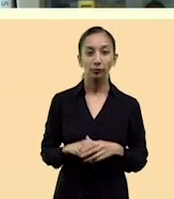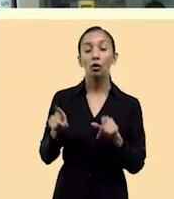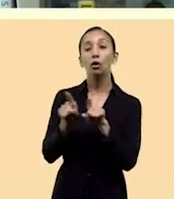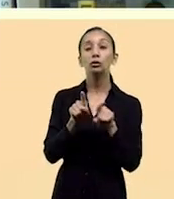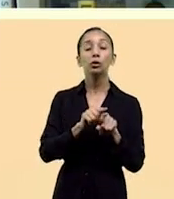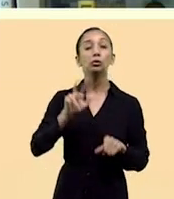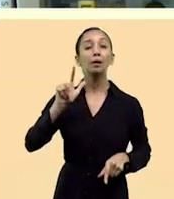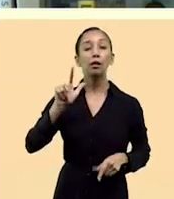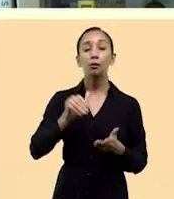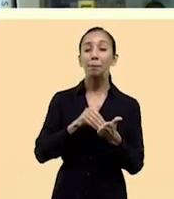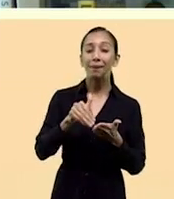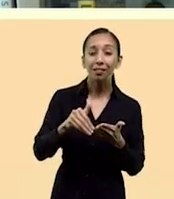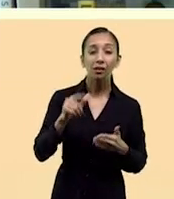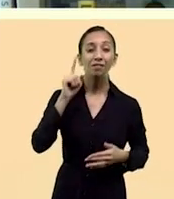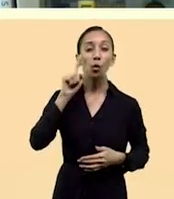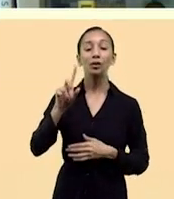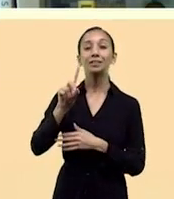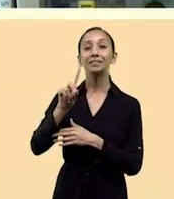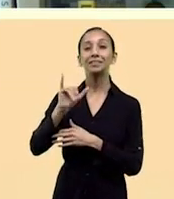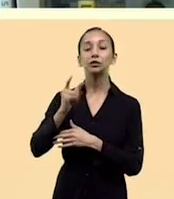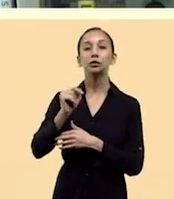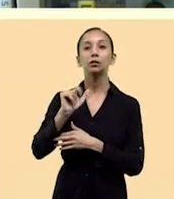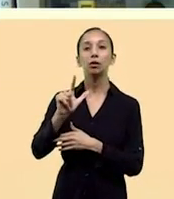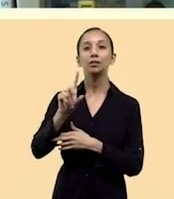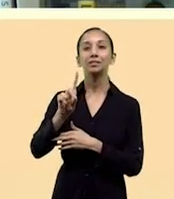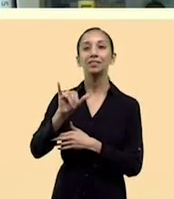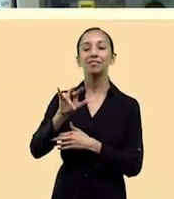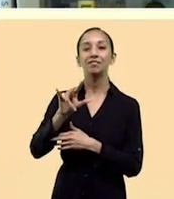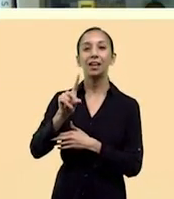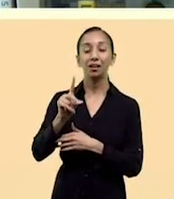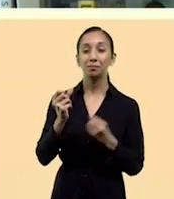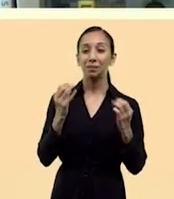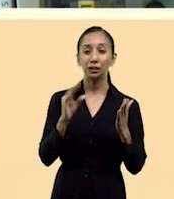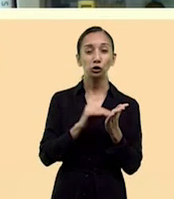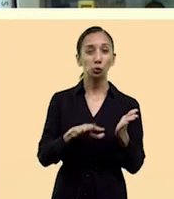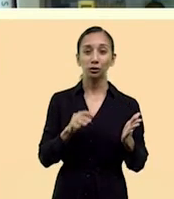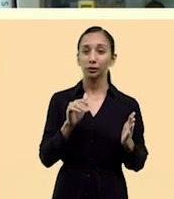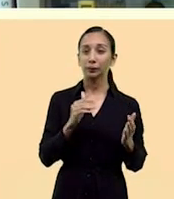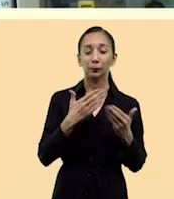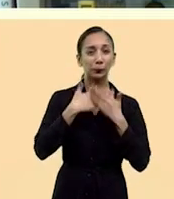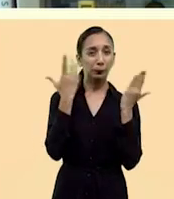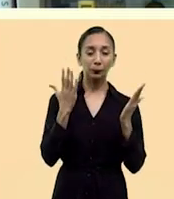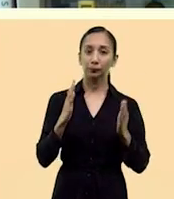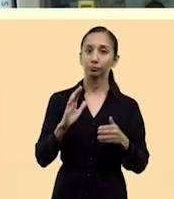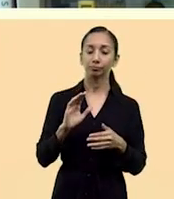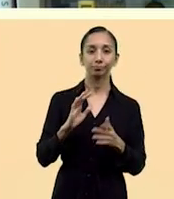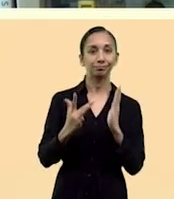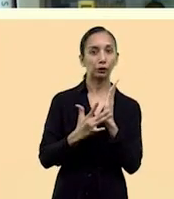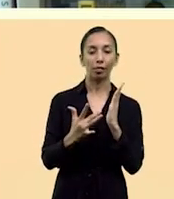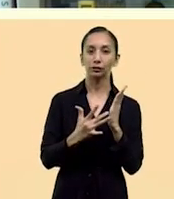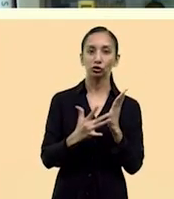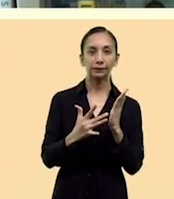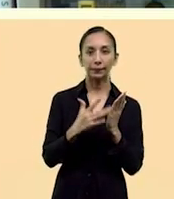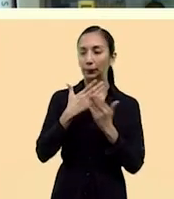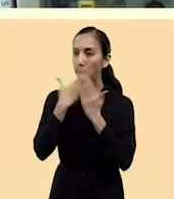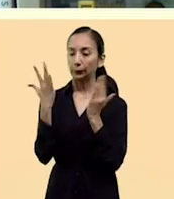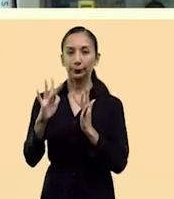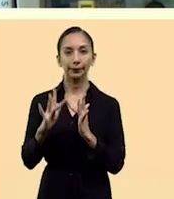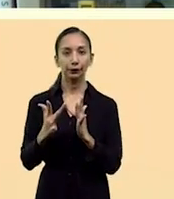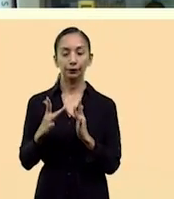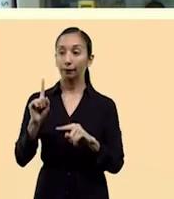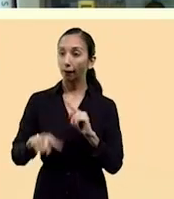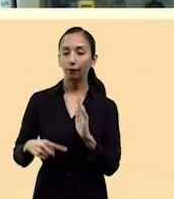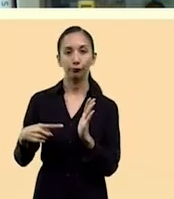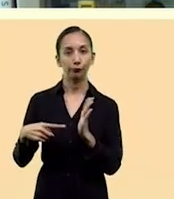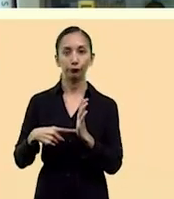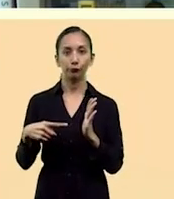divide. We're able to use bond funds for a portion of the investment in technology, but providing an internet connection to students who cannot afford one at home